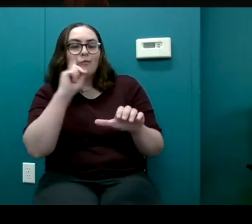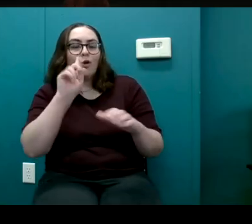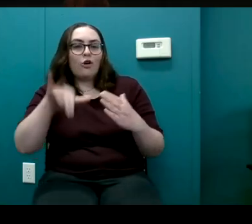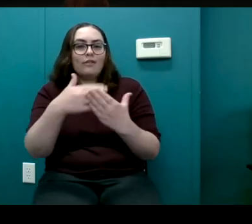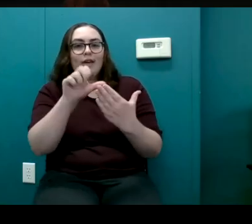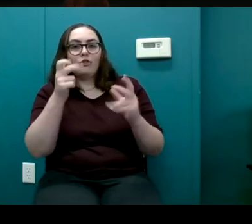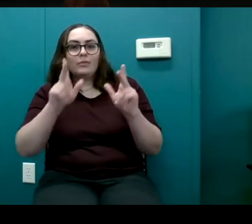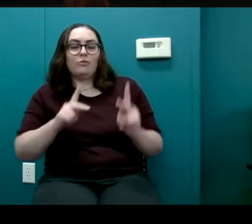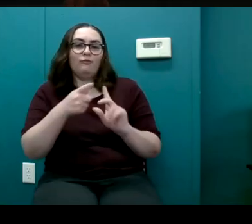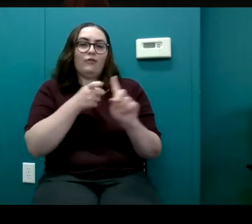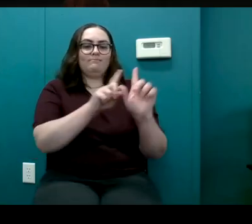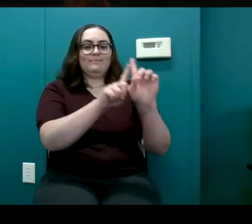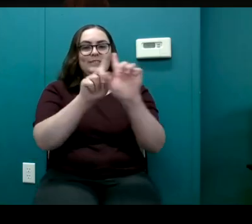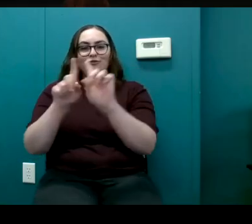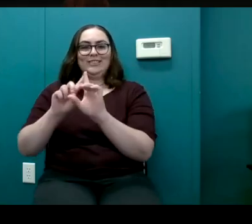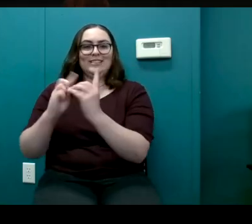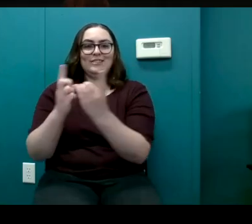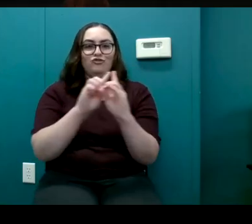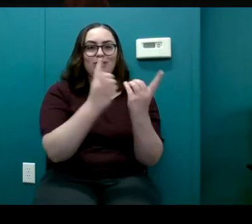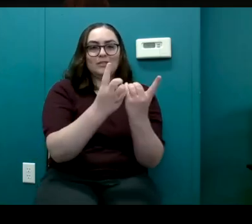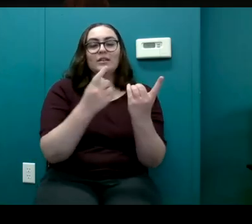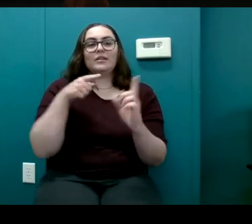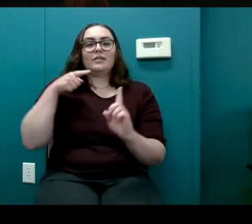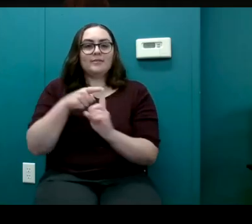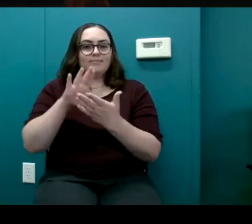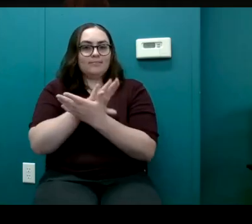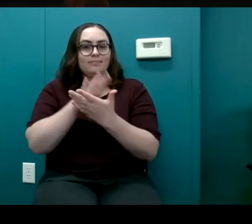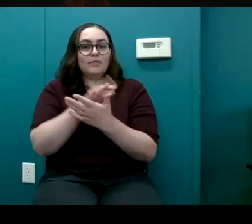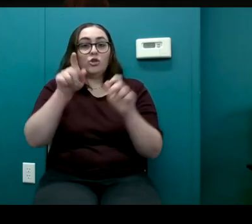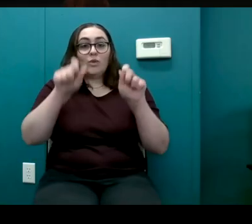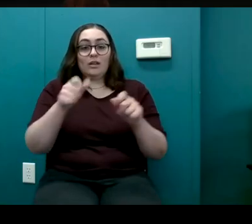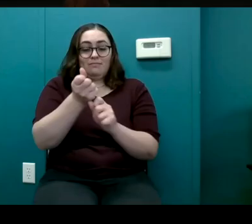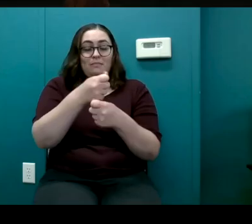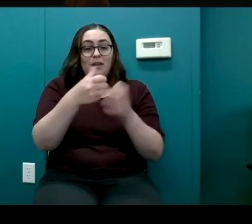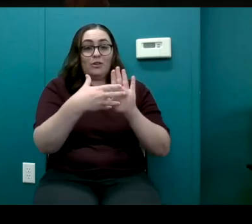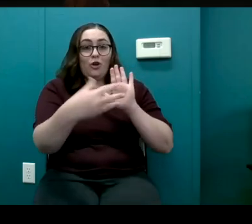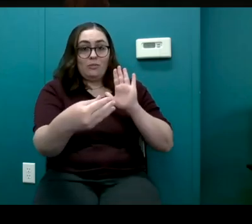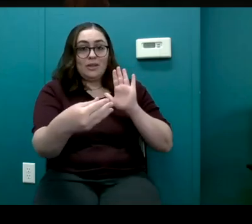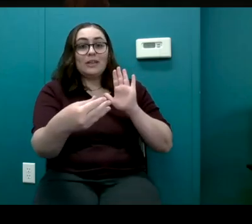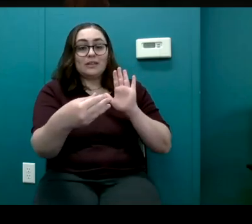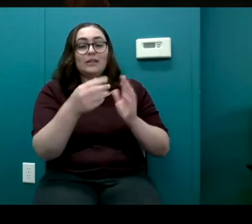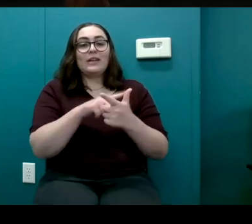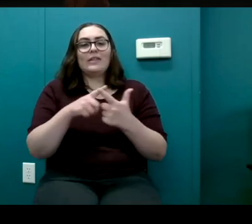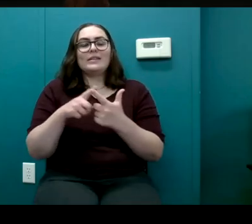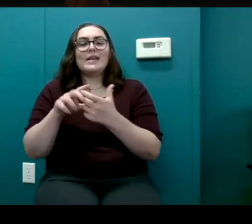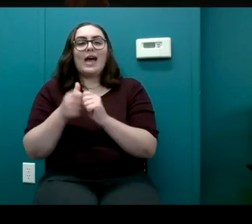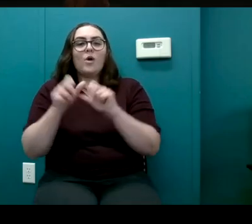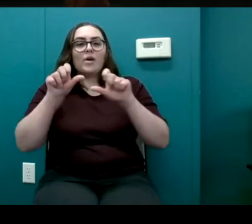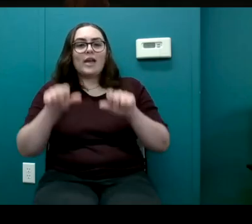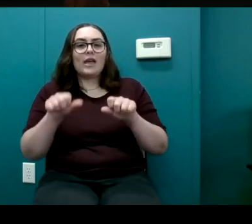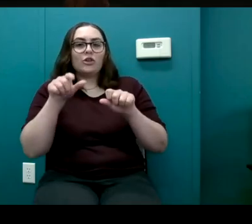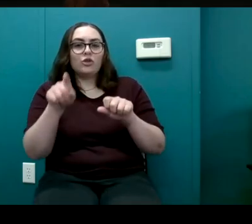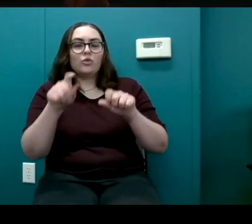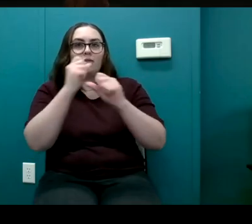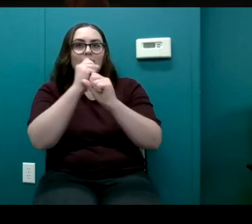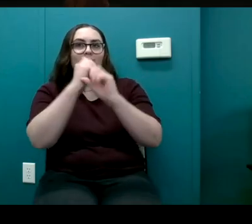different districts, is this is a document where you can make a copy. And then it is, how can you envision your